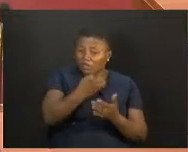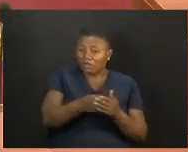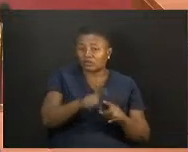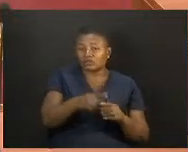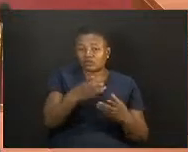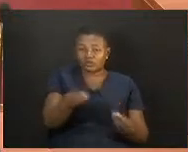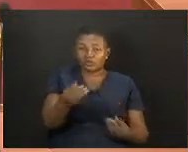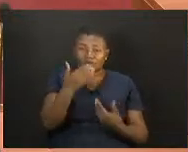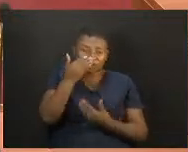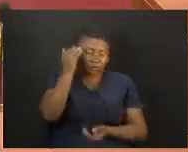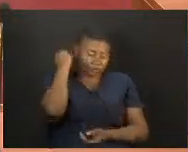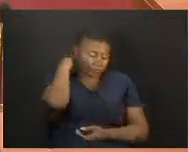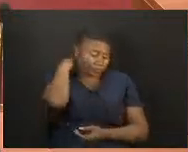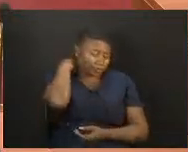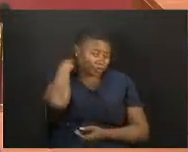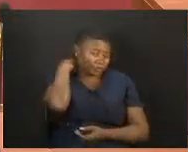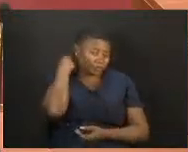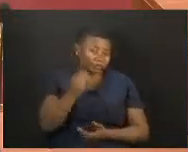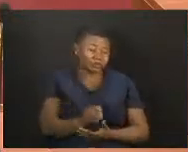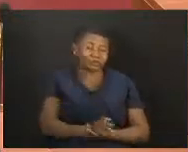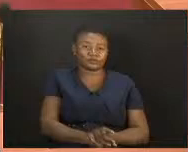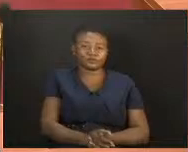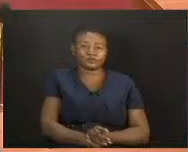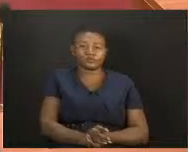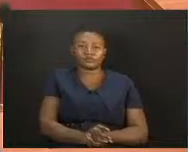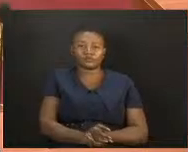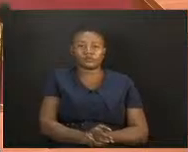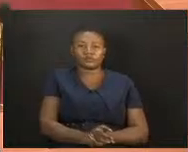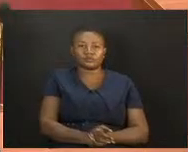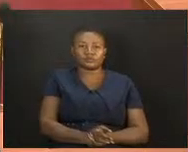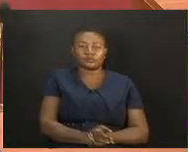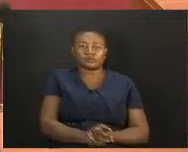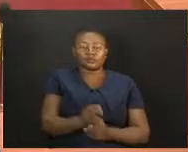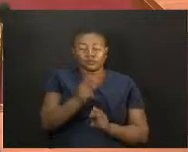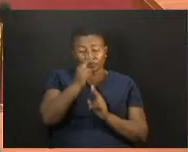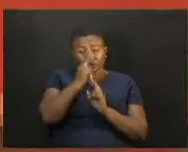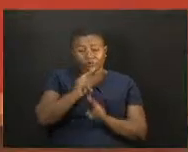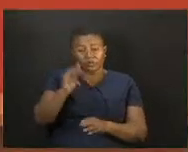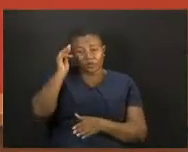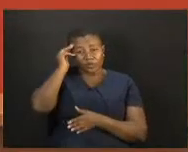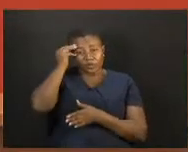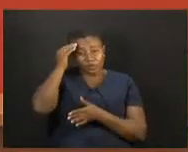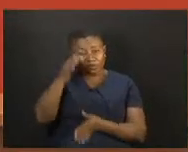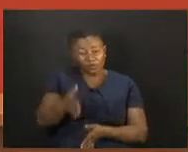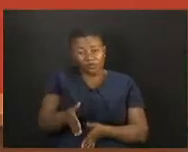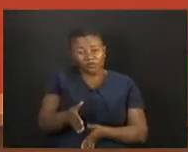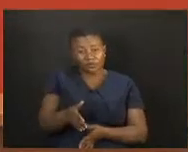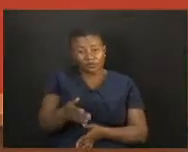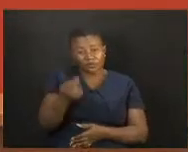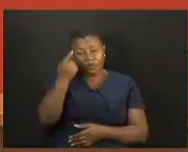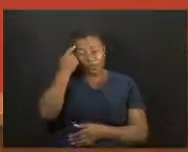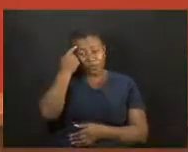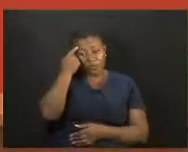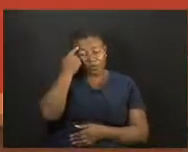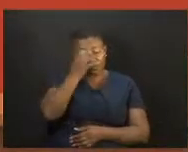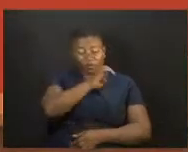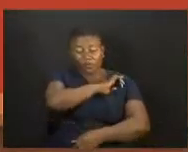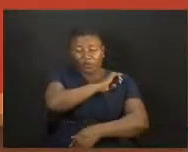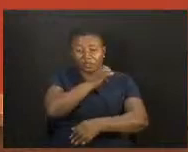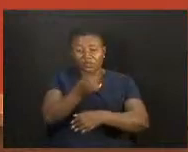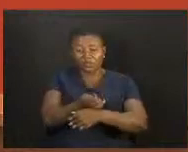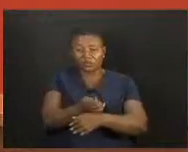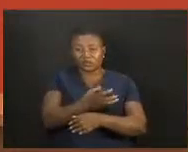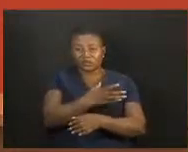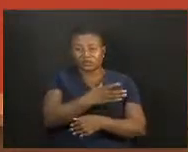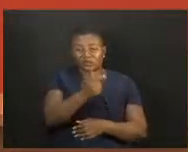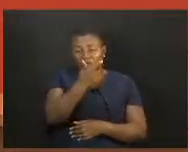you. Thank you very much, Honorable Minister for Energy